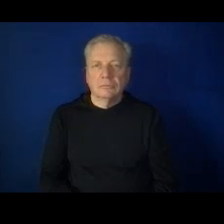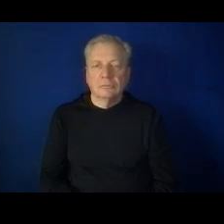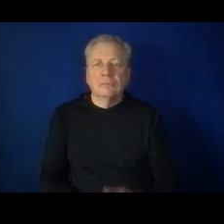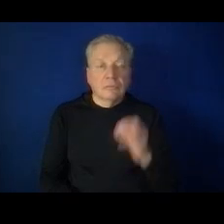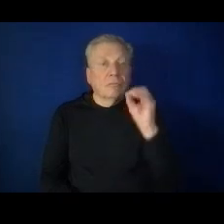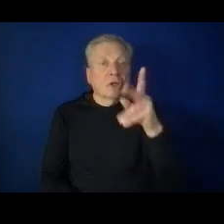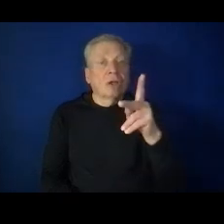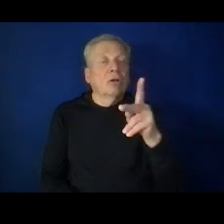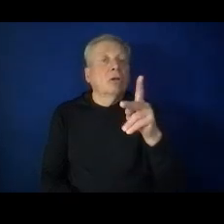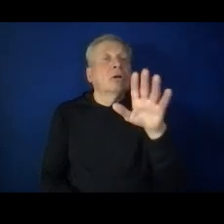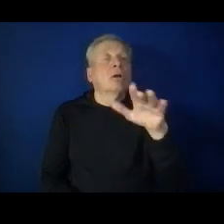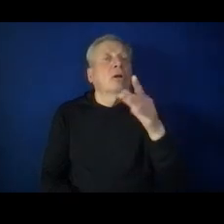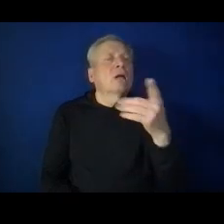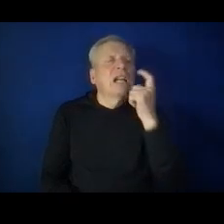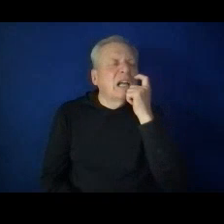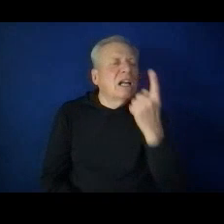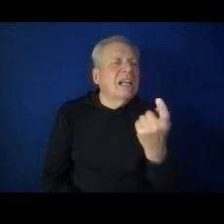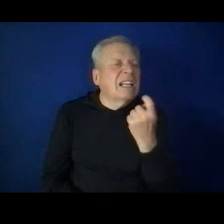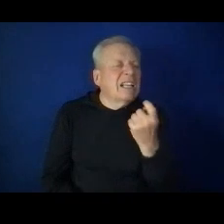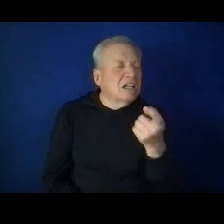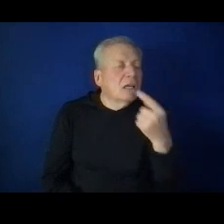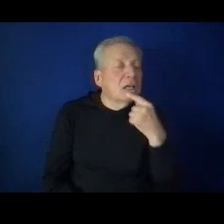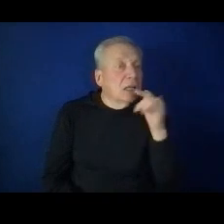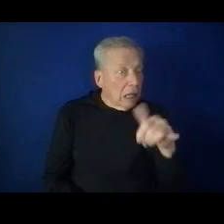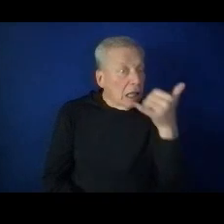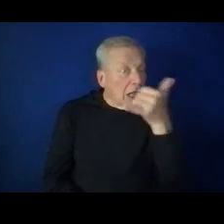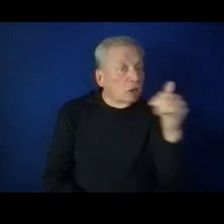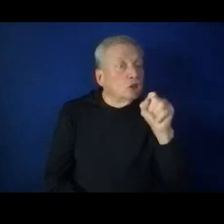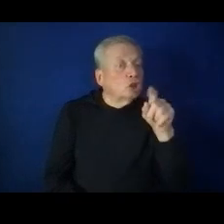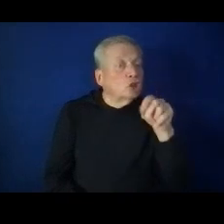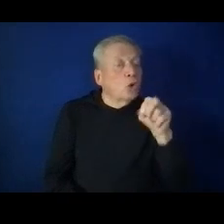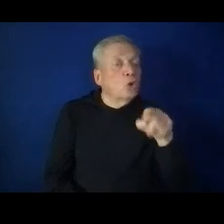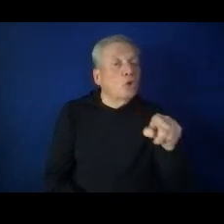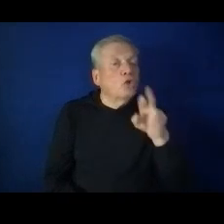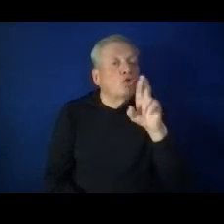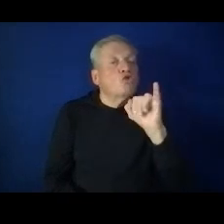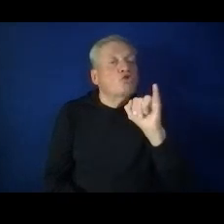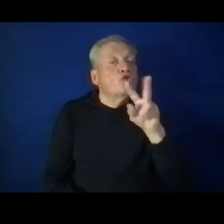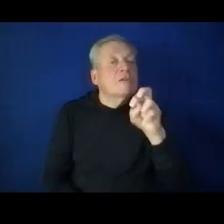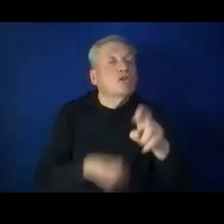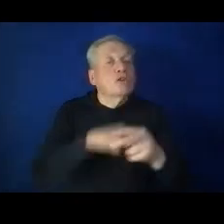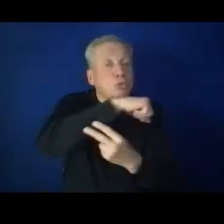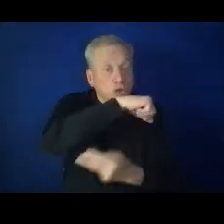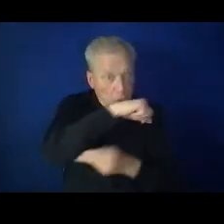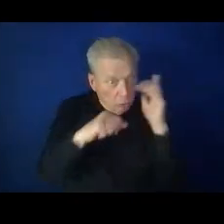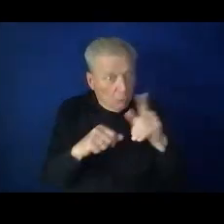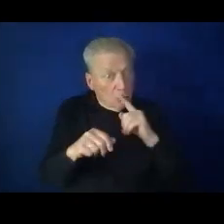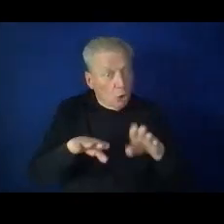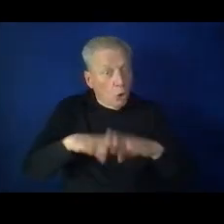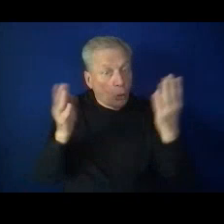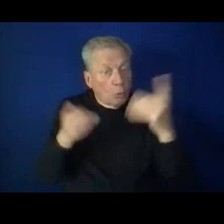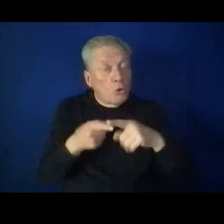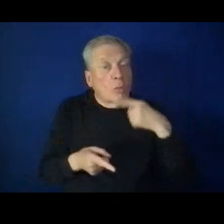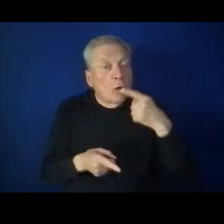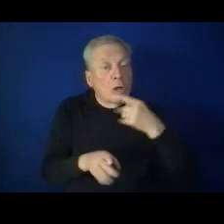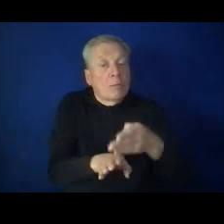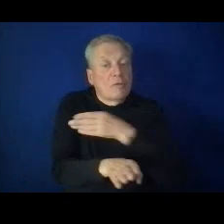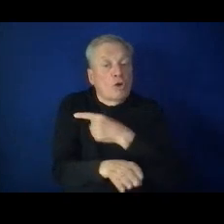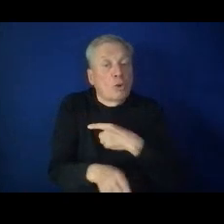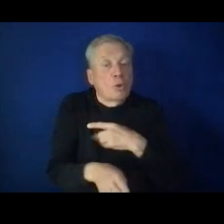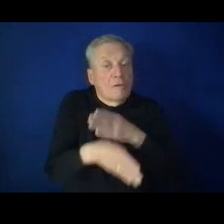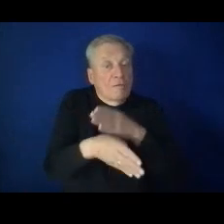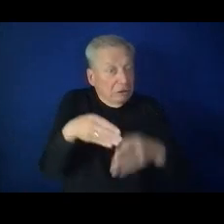Okay, the question was, will Yellowstone River Bridge picnic area open to the public before we finish the bridge?